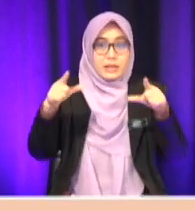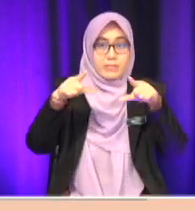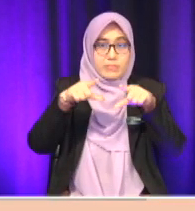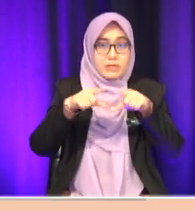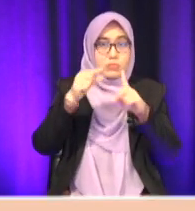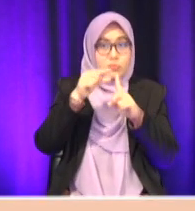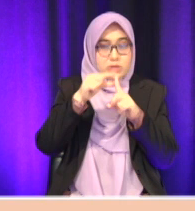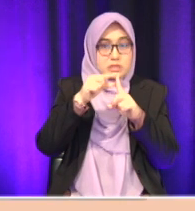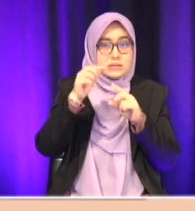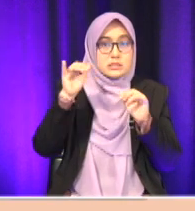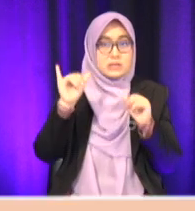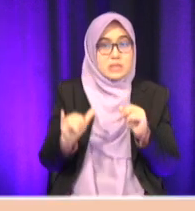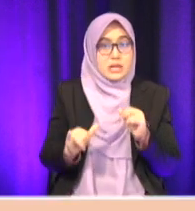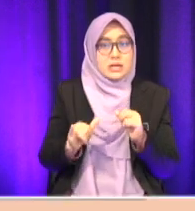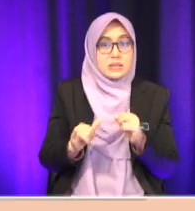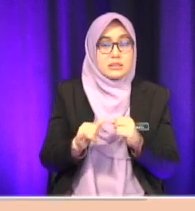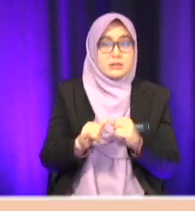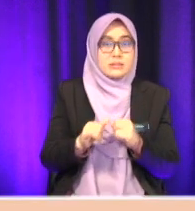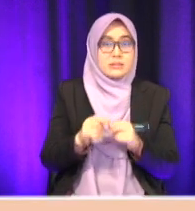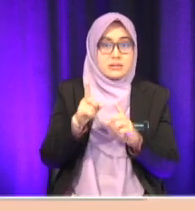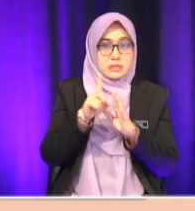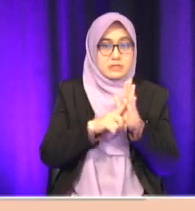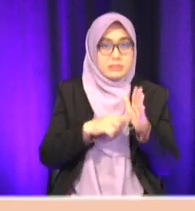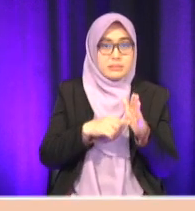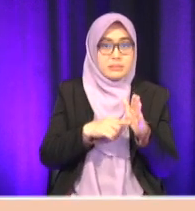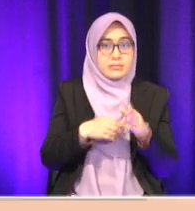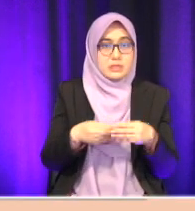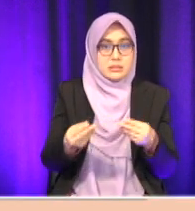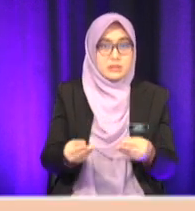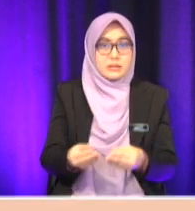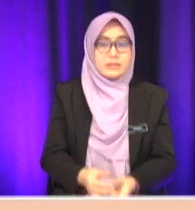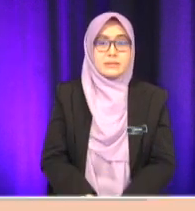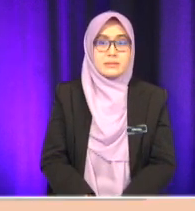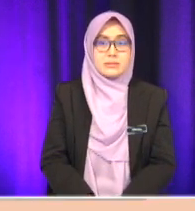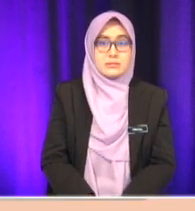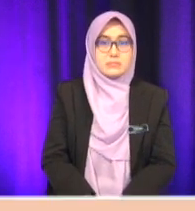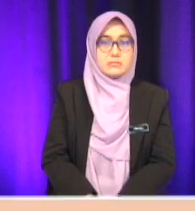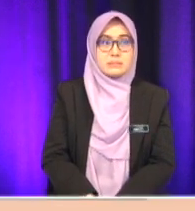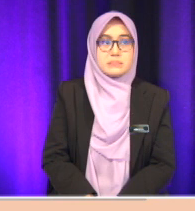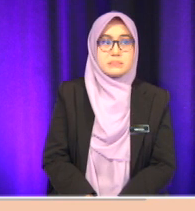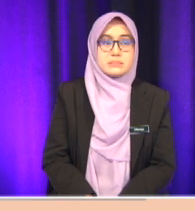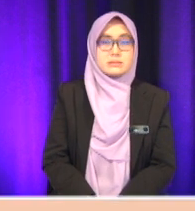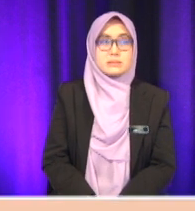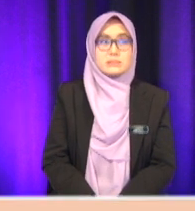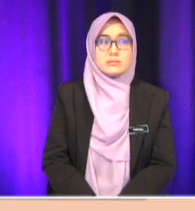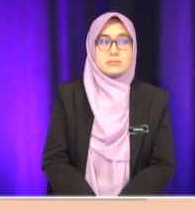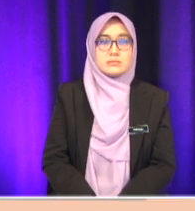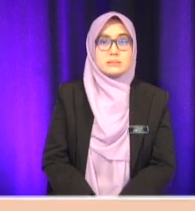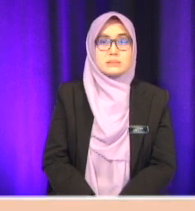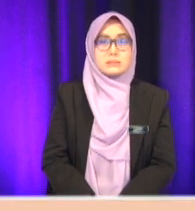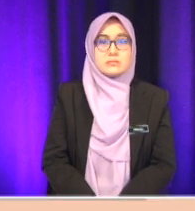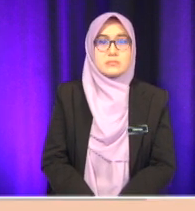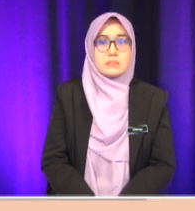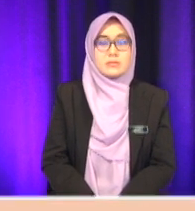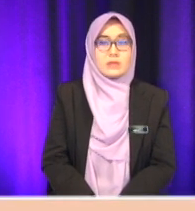only. Don't use your own interpretation. Okay? And one